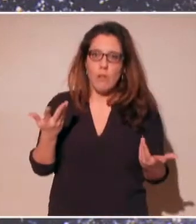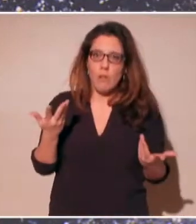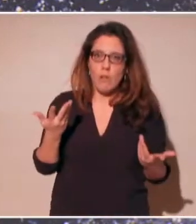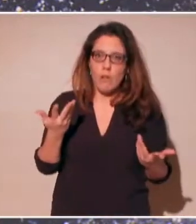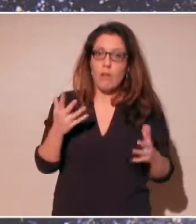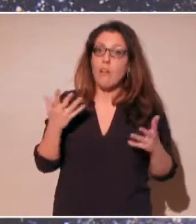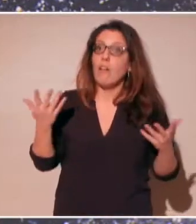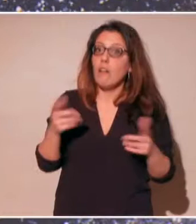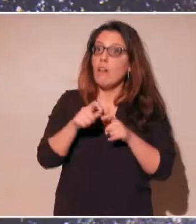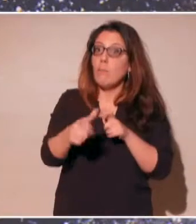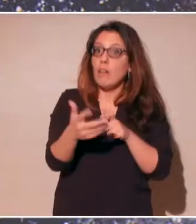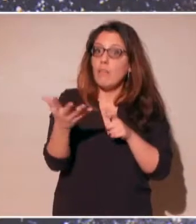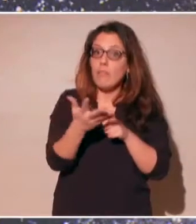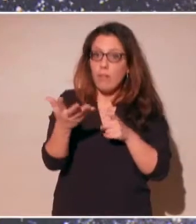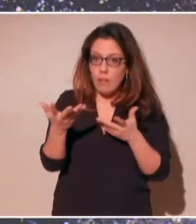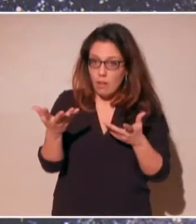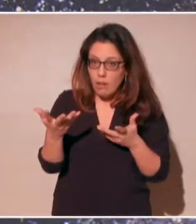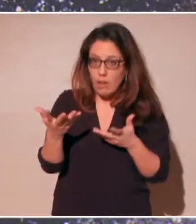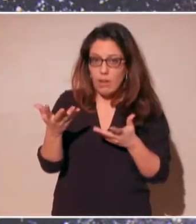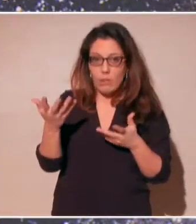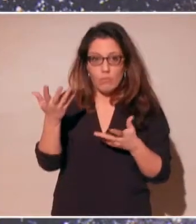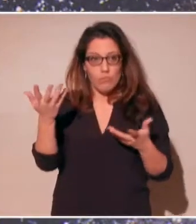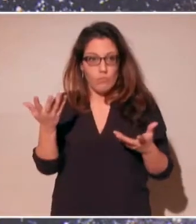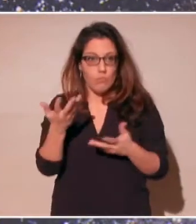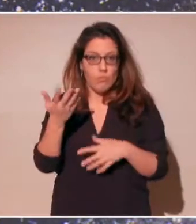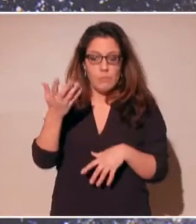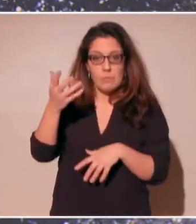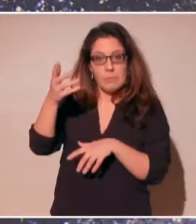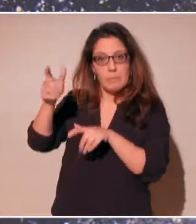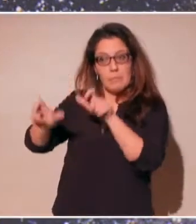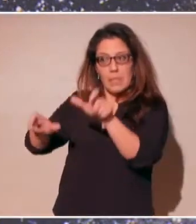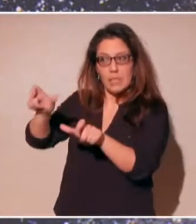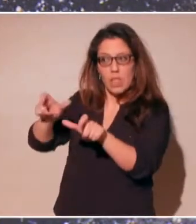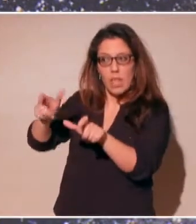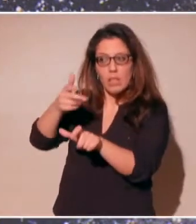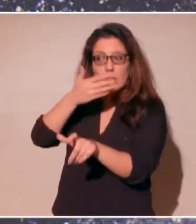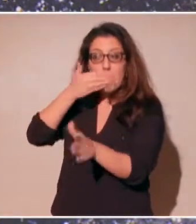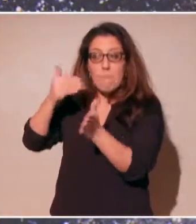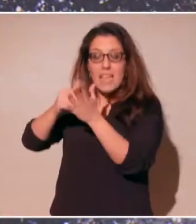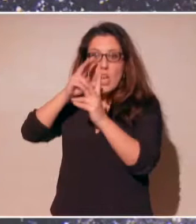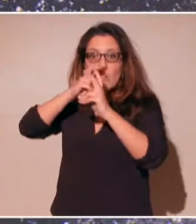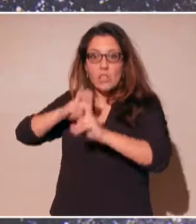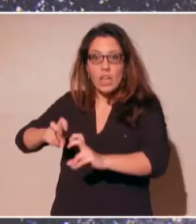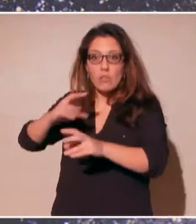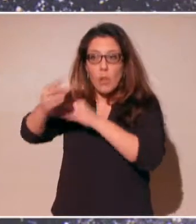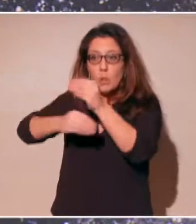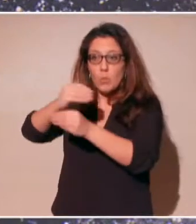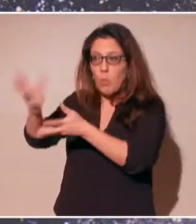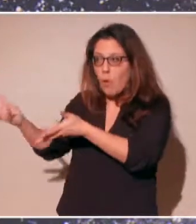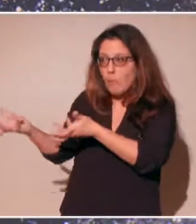us, therefore, to make it possible to bring in the best